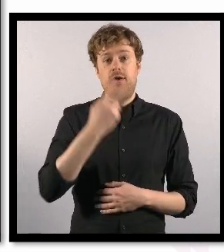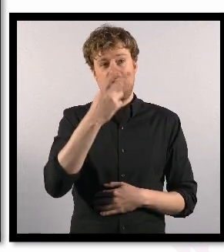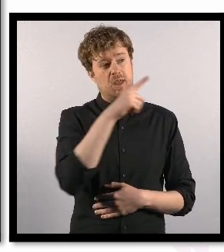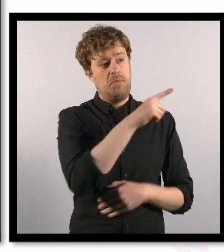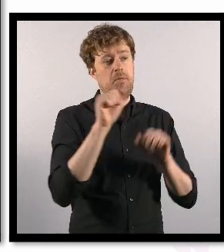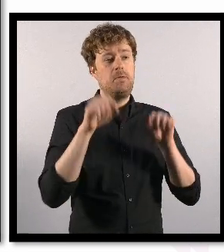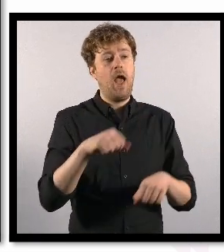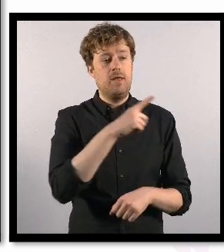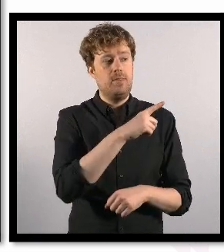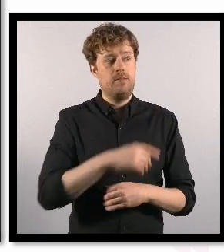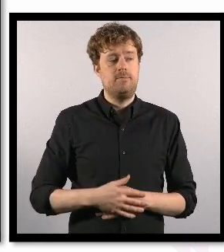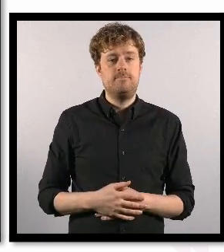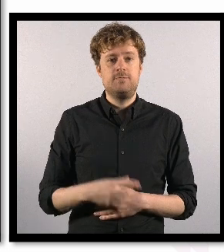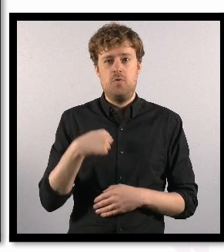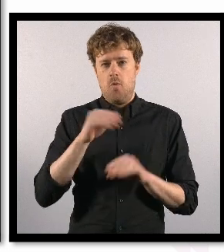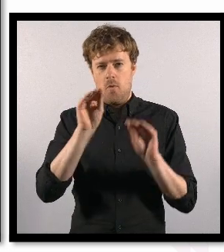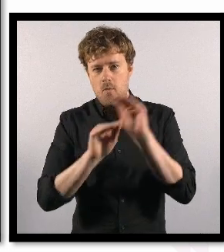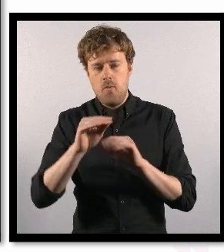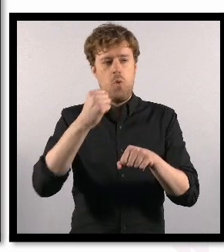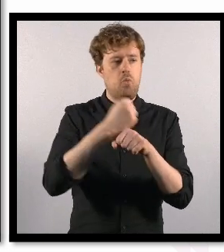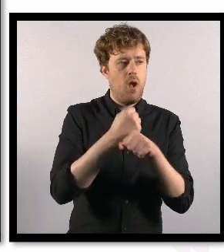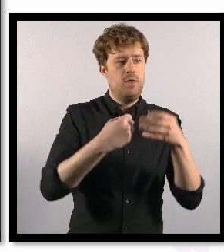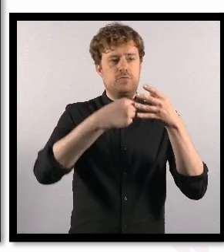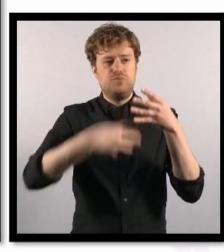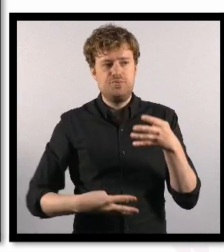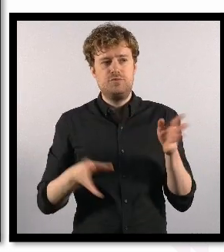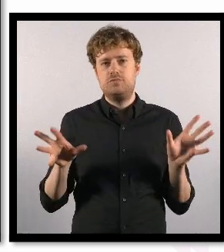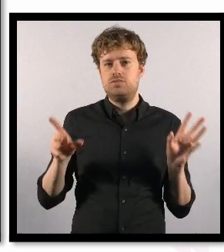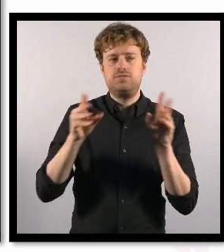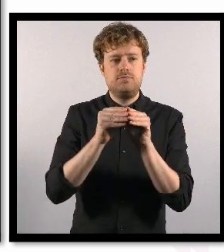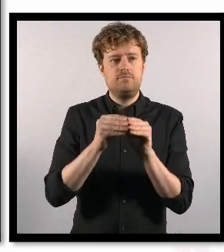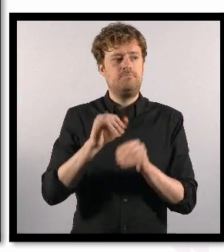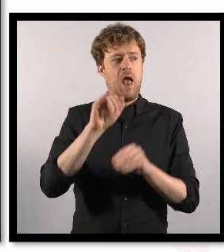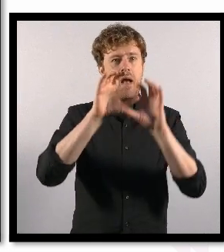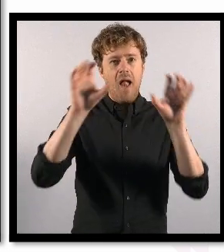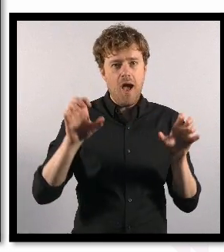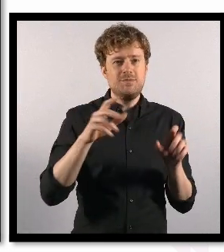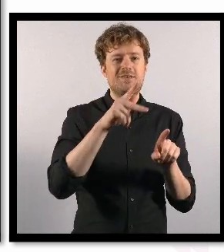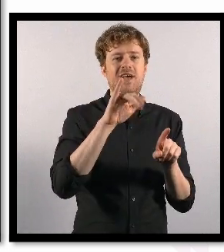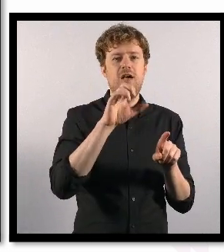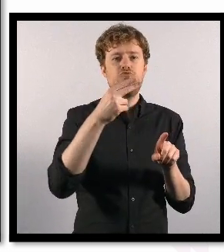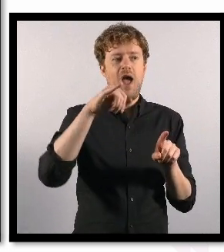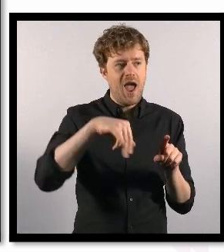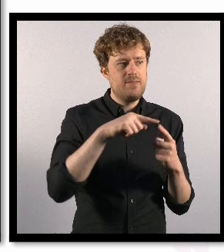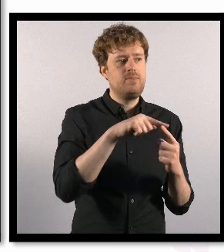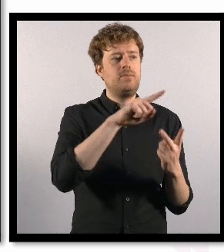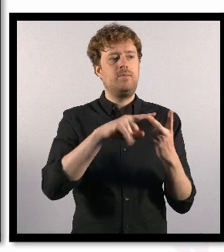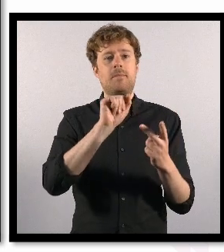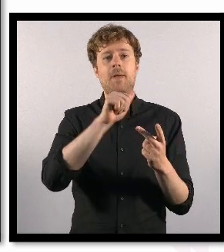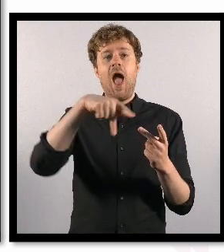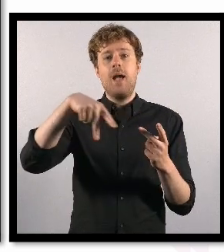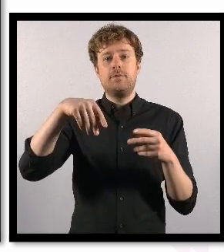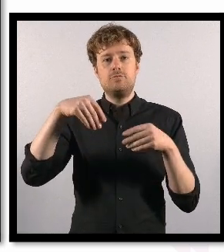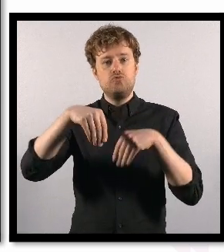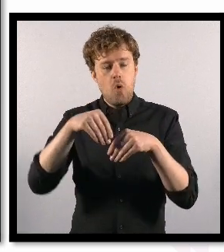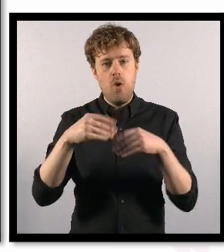from iCloud Keychain to App Store processing pipelines and SharePlay file sharing. And when building out a